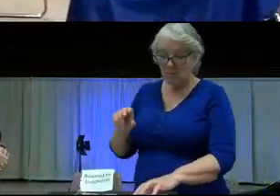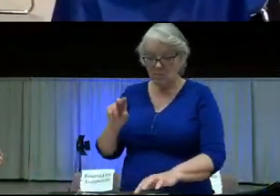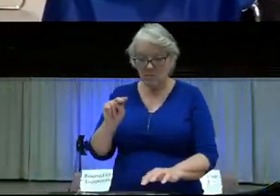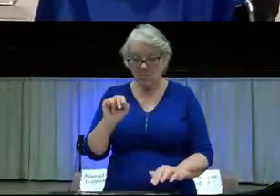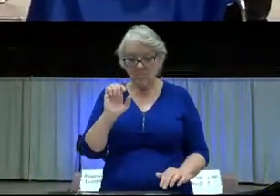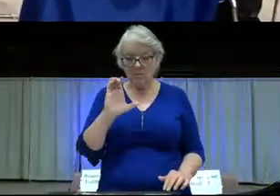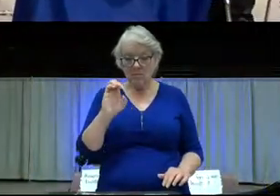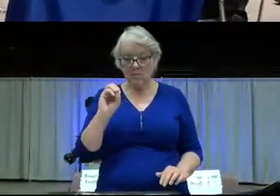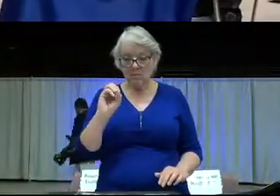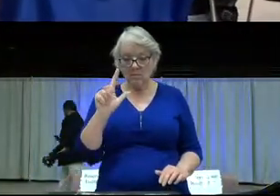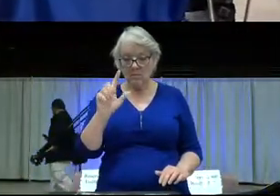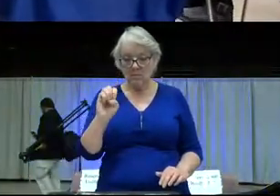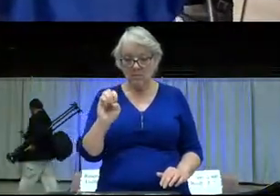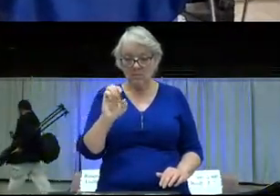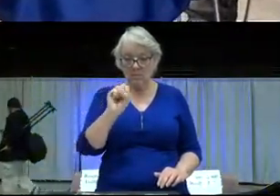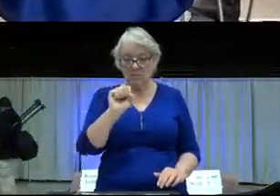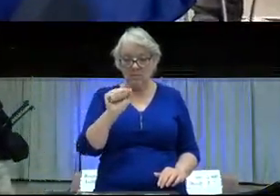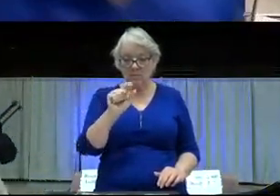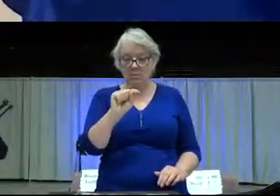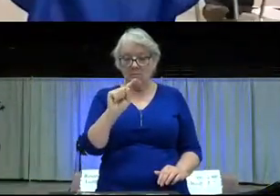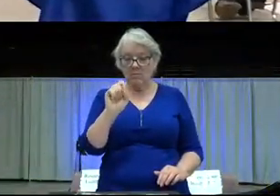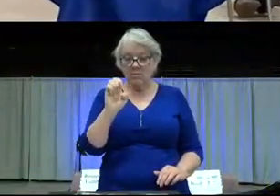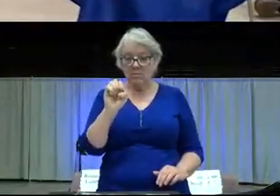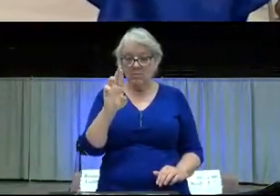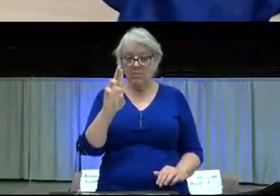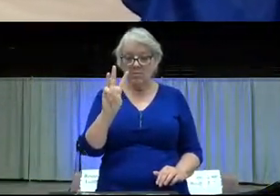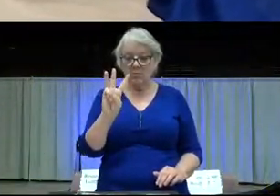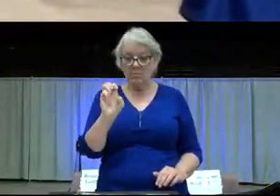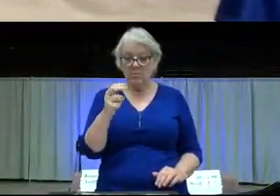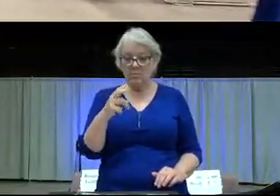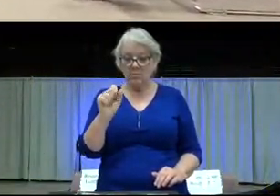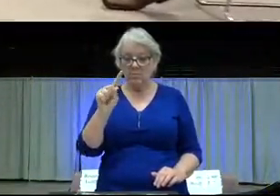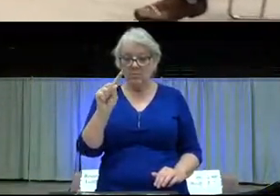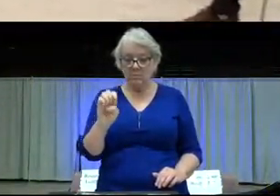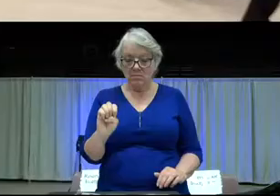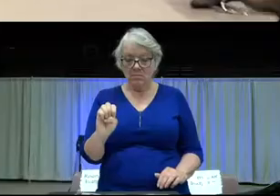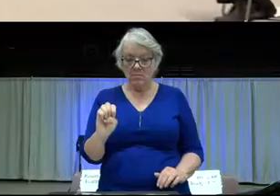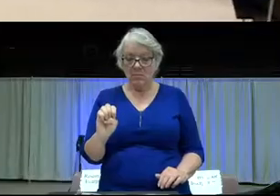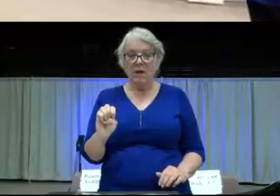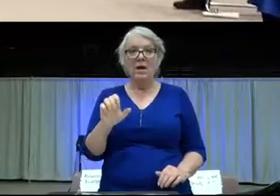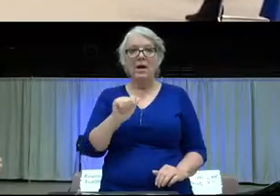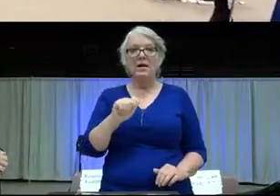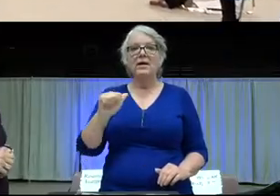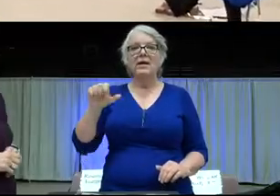Nicole Clara Satterwhite, Associate of Applied Science, Surgical Technology.